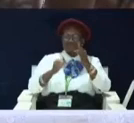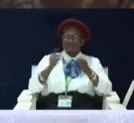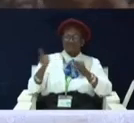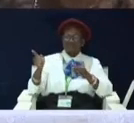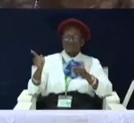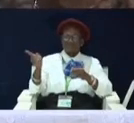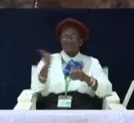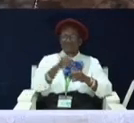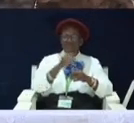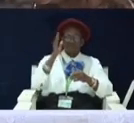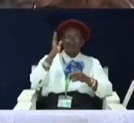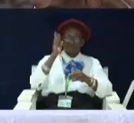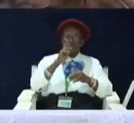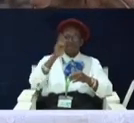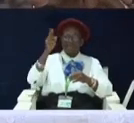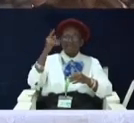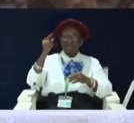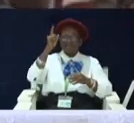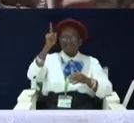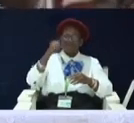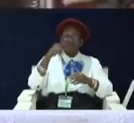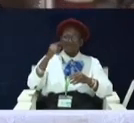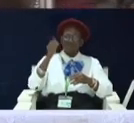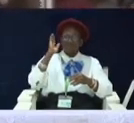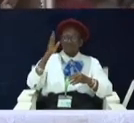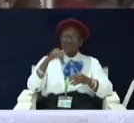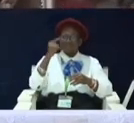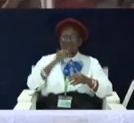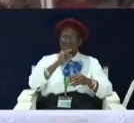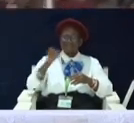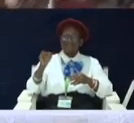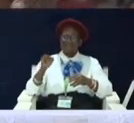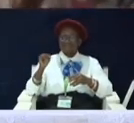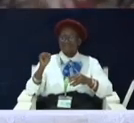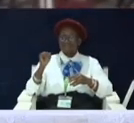will say. To je pe iwo lo wa so wi pe.